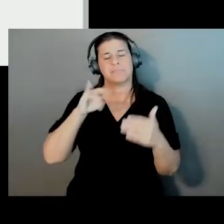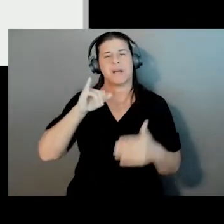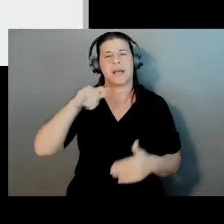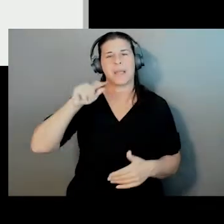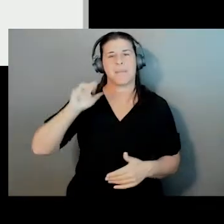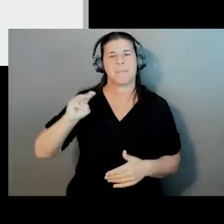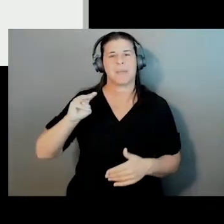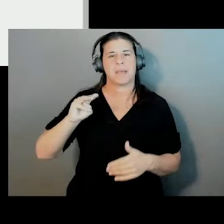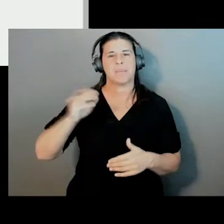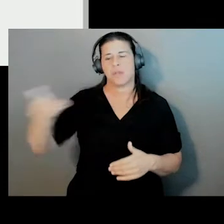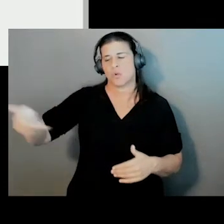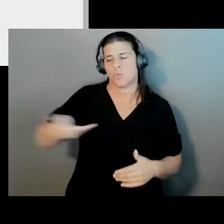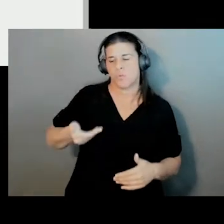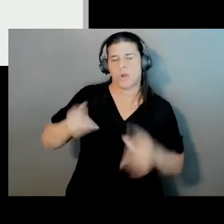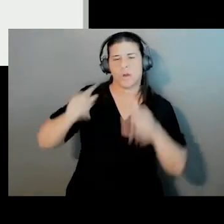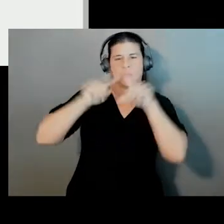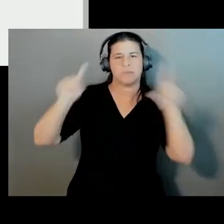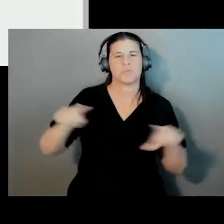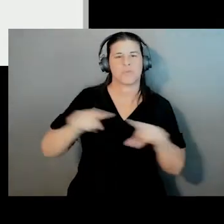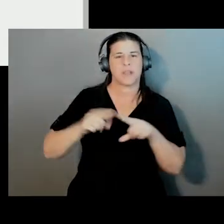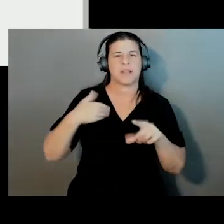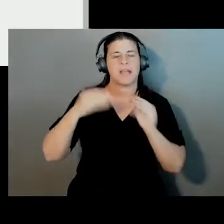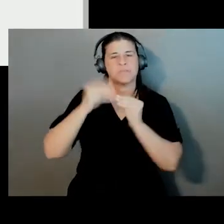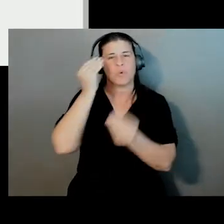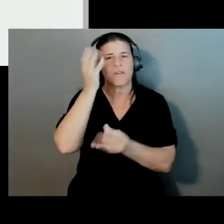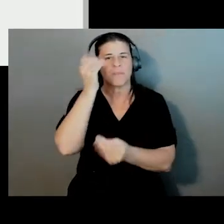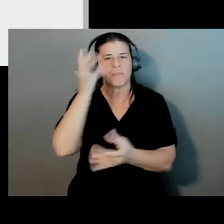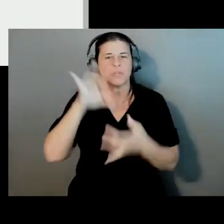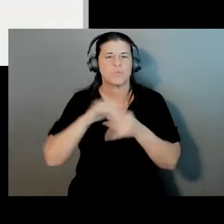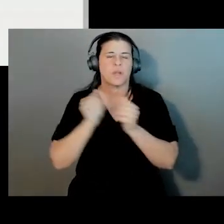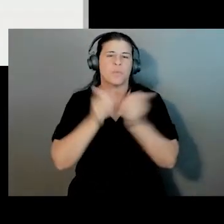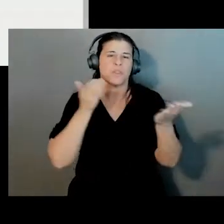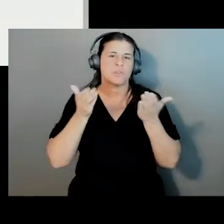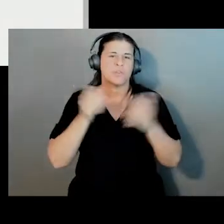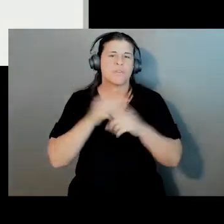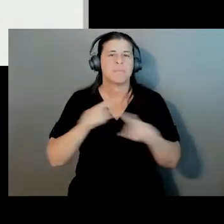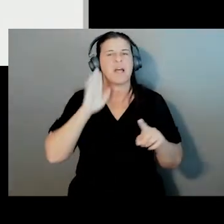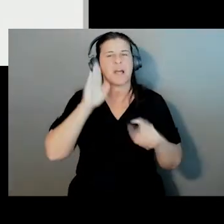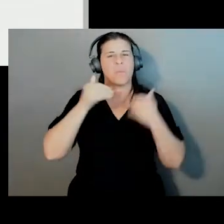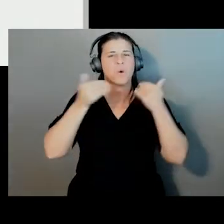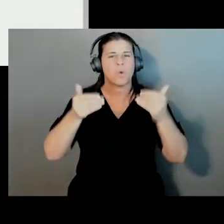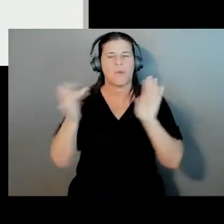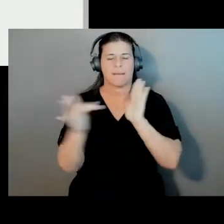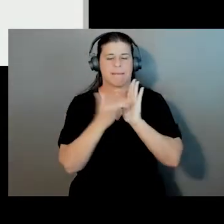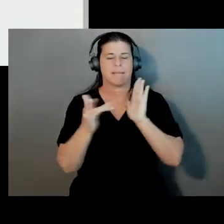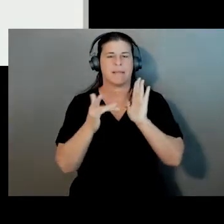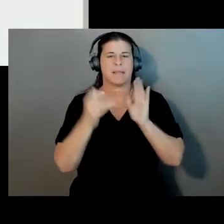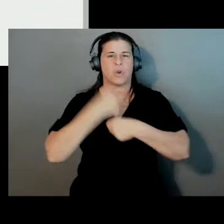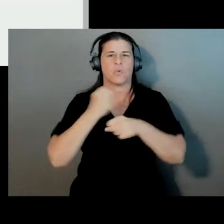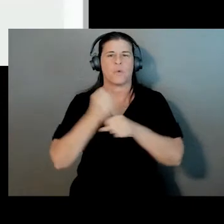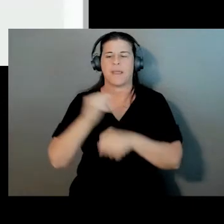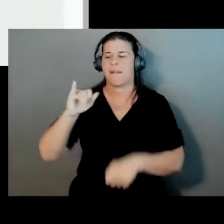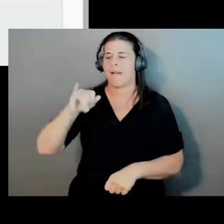this welcome screen with more information about the service. But I'm going to go ahead and click Create Icam here.